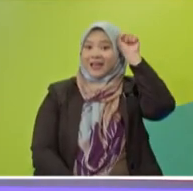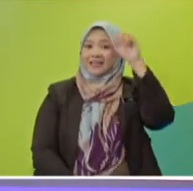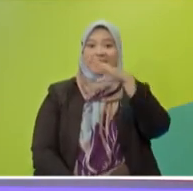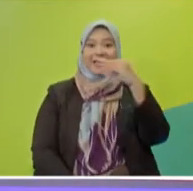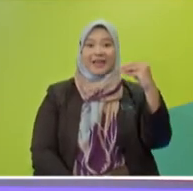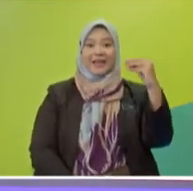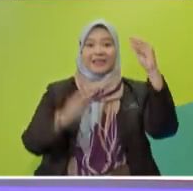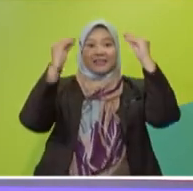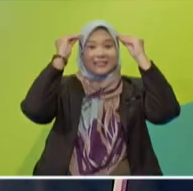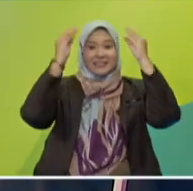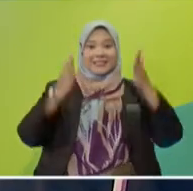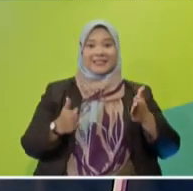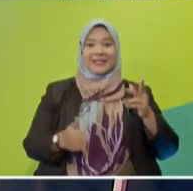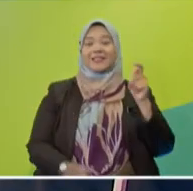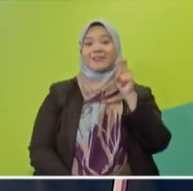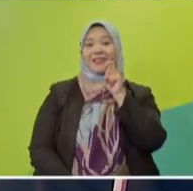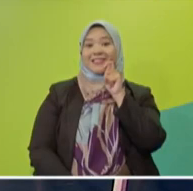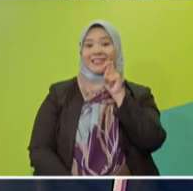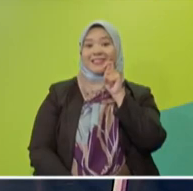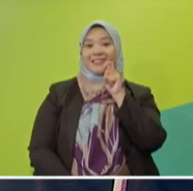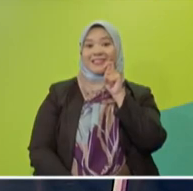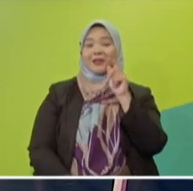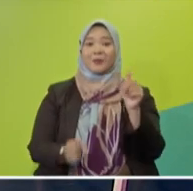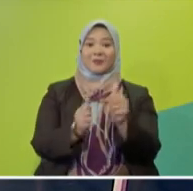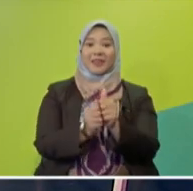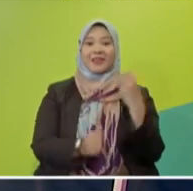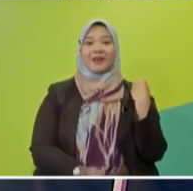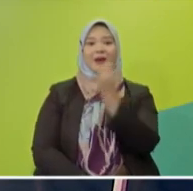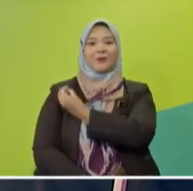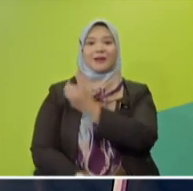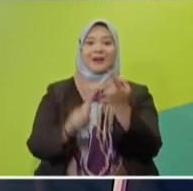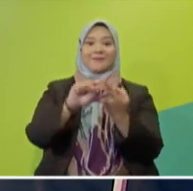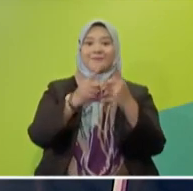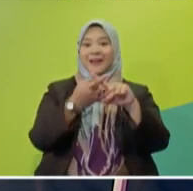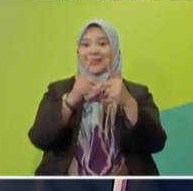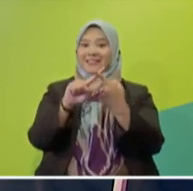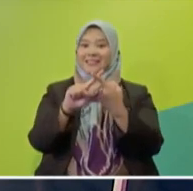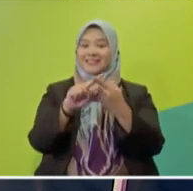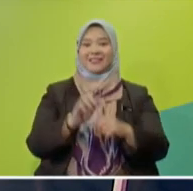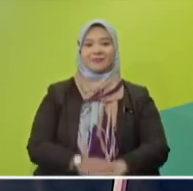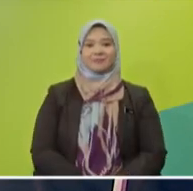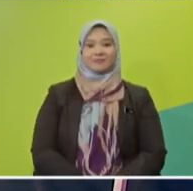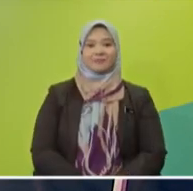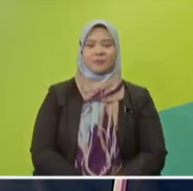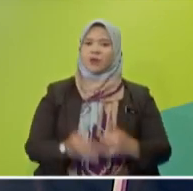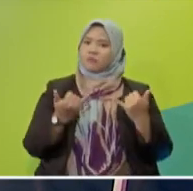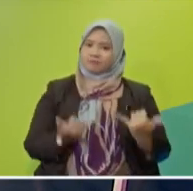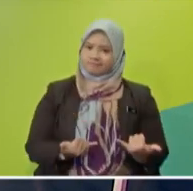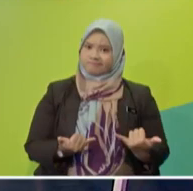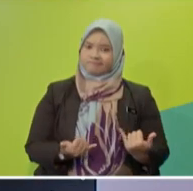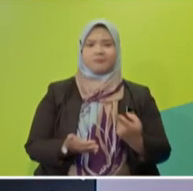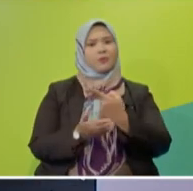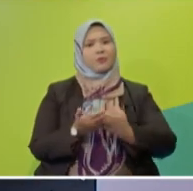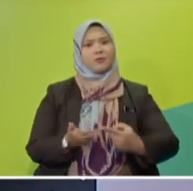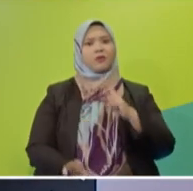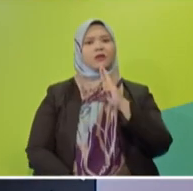wave. Hi friends. Okay, teacher, for this segment, what will we be learning? Okay, so now we'll